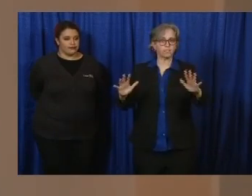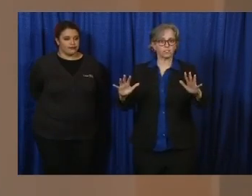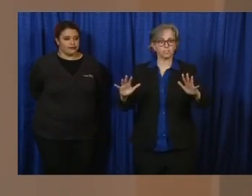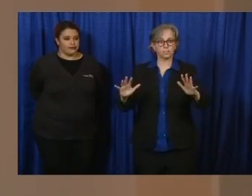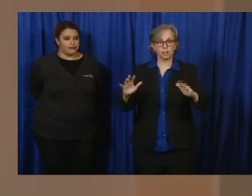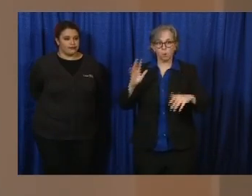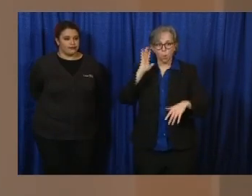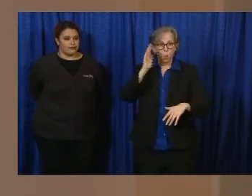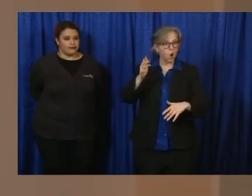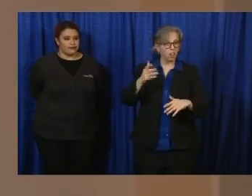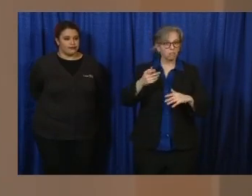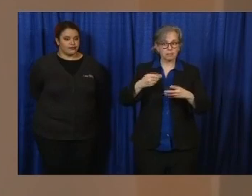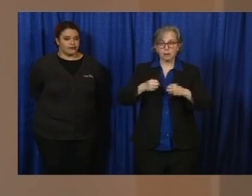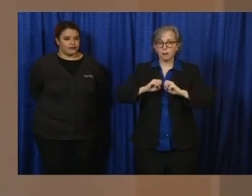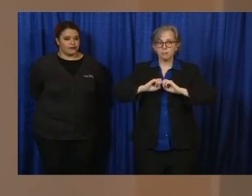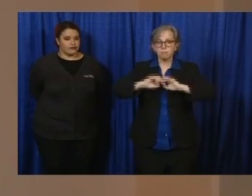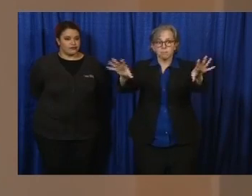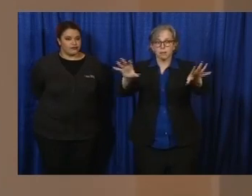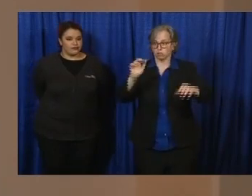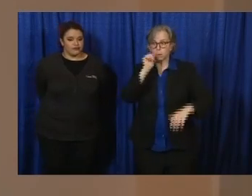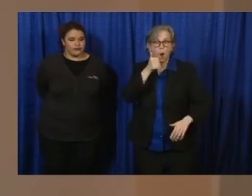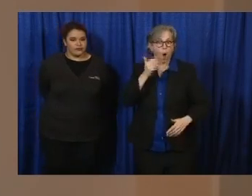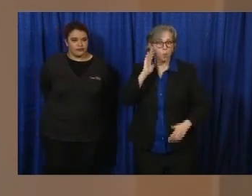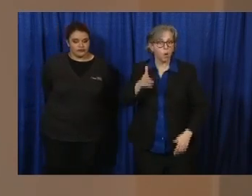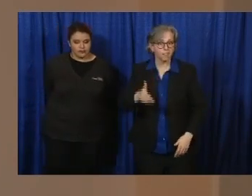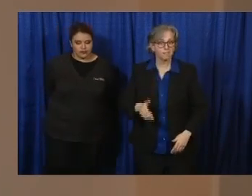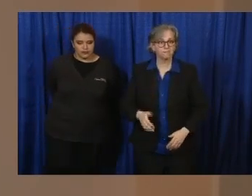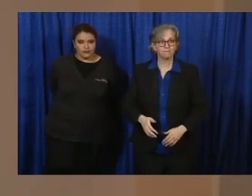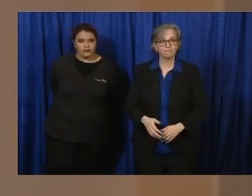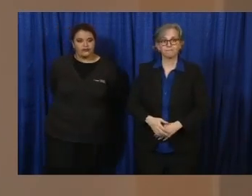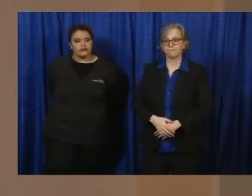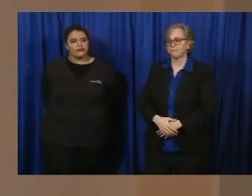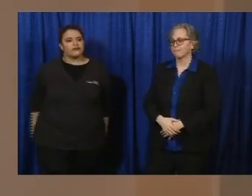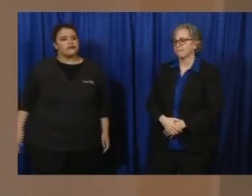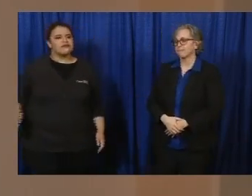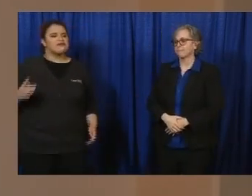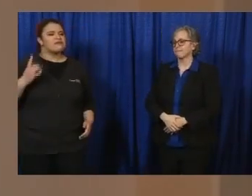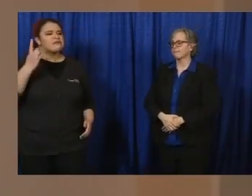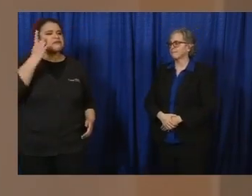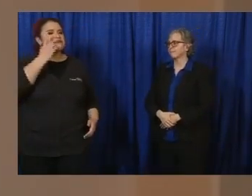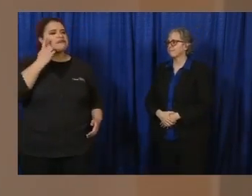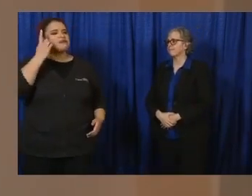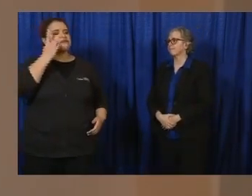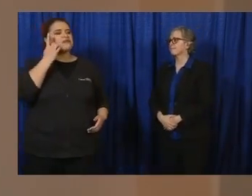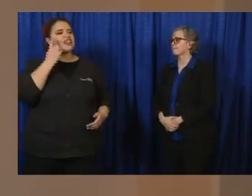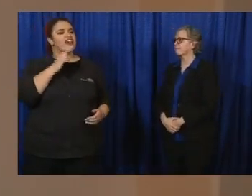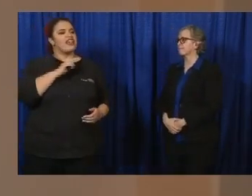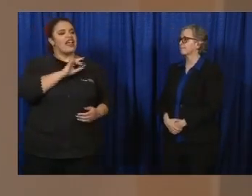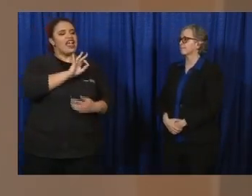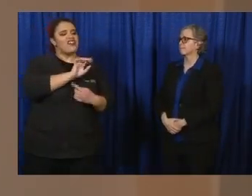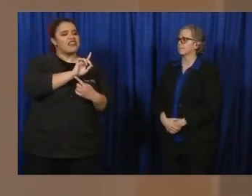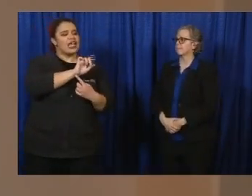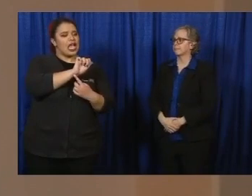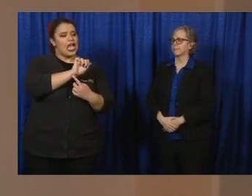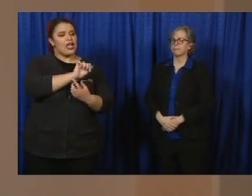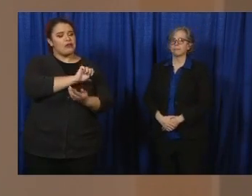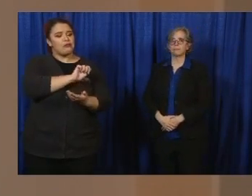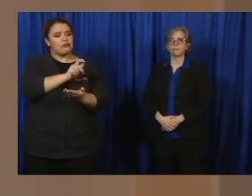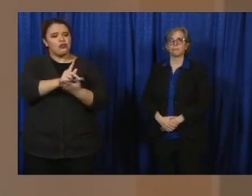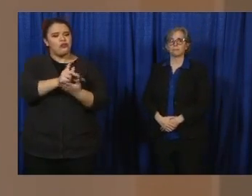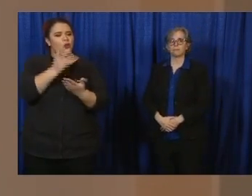delivering, I think, as early as tomorrow. And then do you know why there was a lag getting this green lit by the FDA?